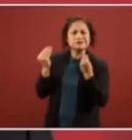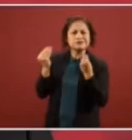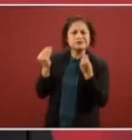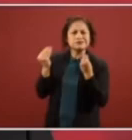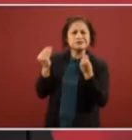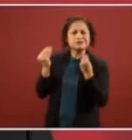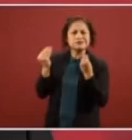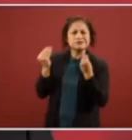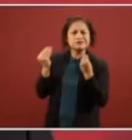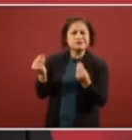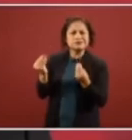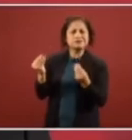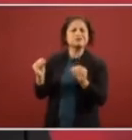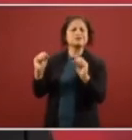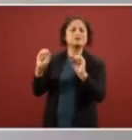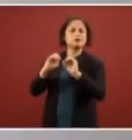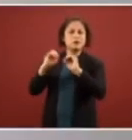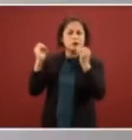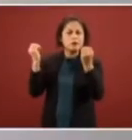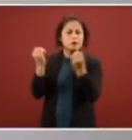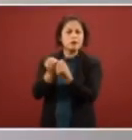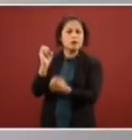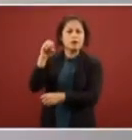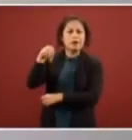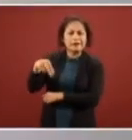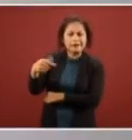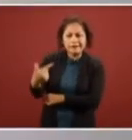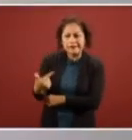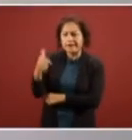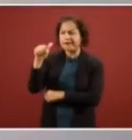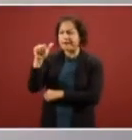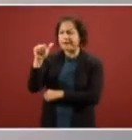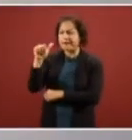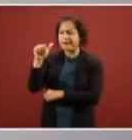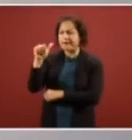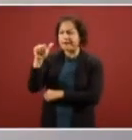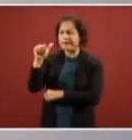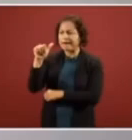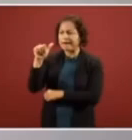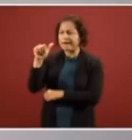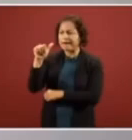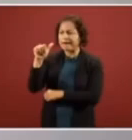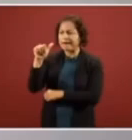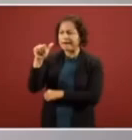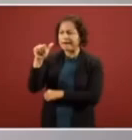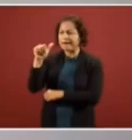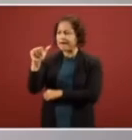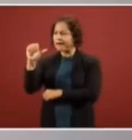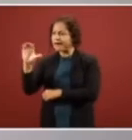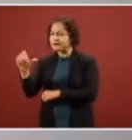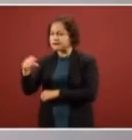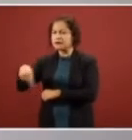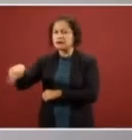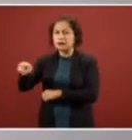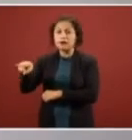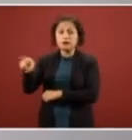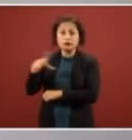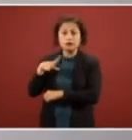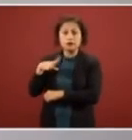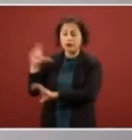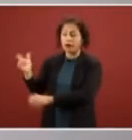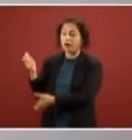are non-governmental. Que hasta reciben dinero para eso. That even get paid to do so.